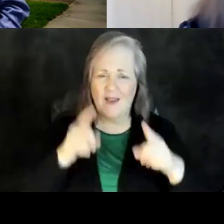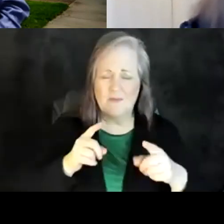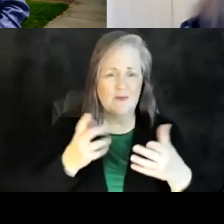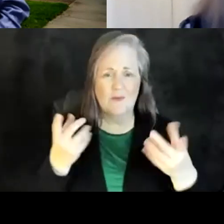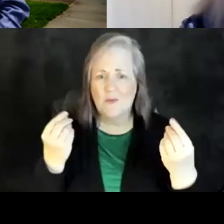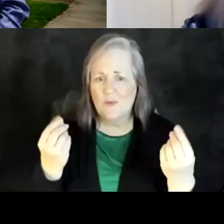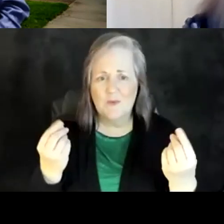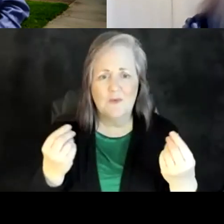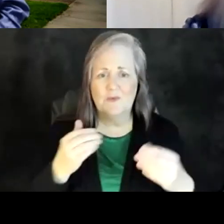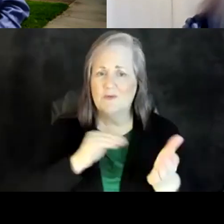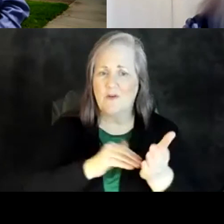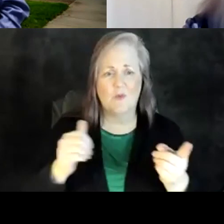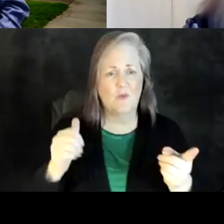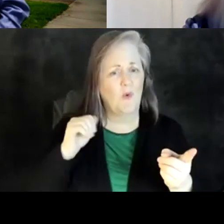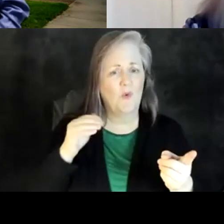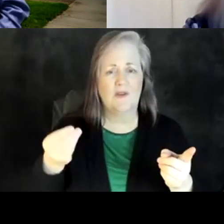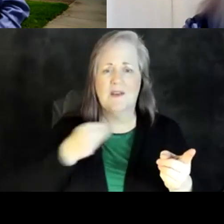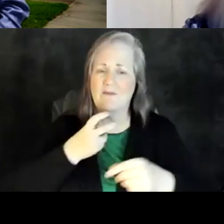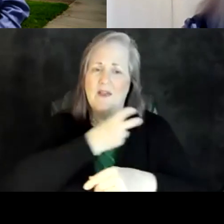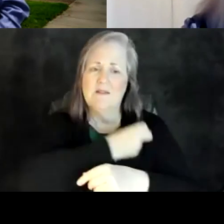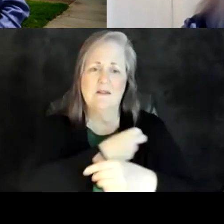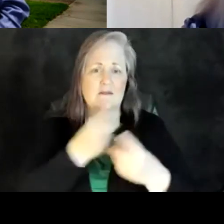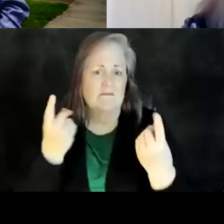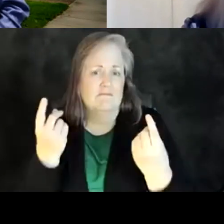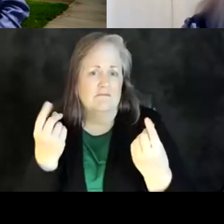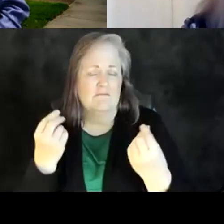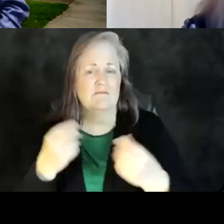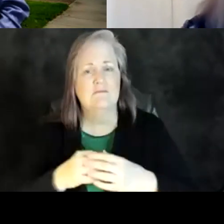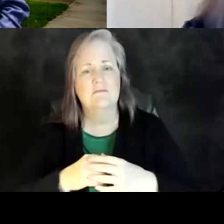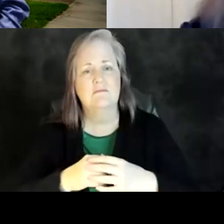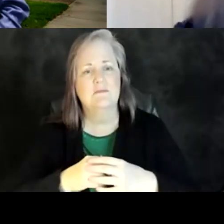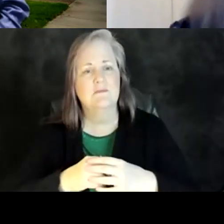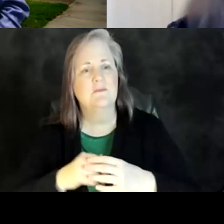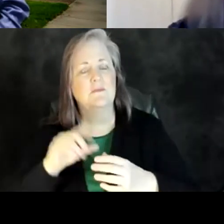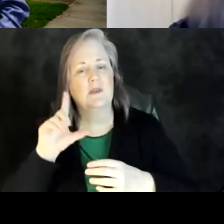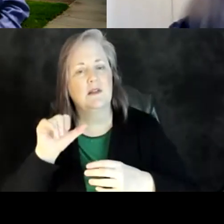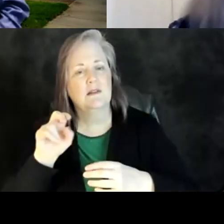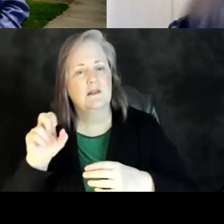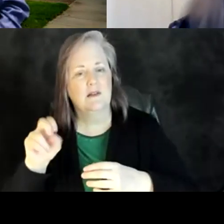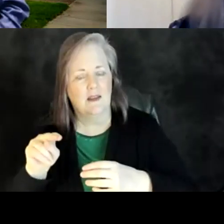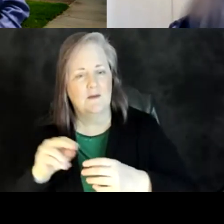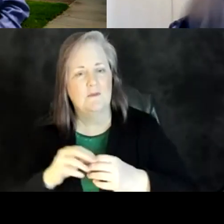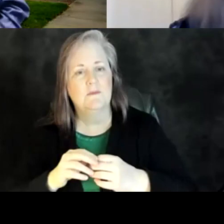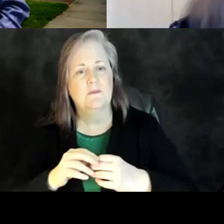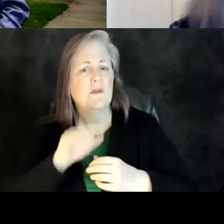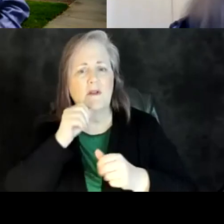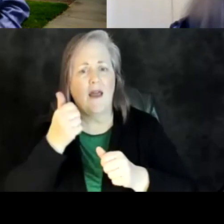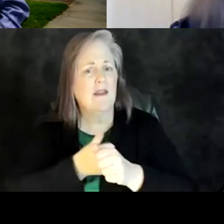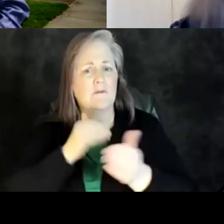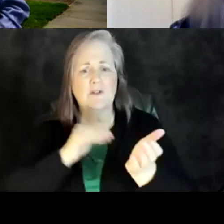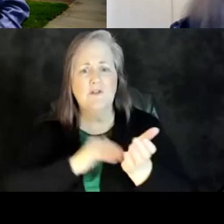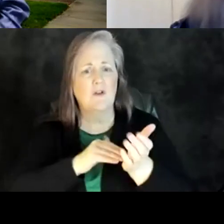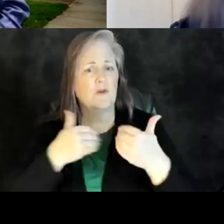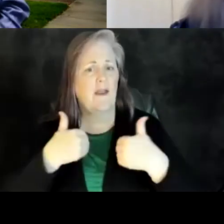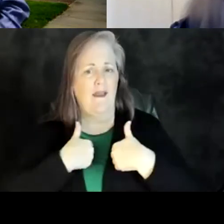recourse would the patient have? I would just like to say that not every provider